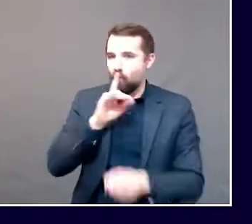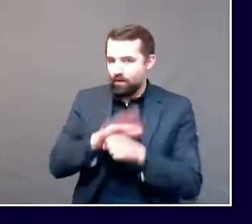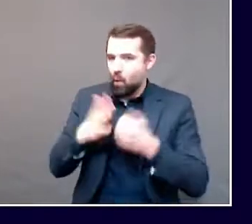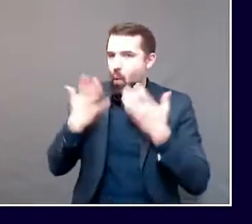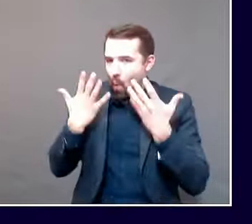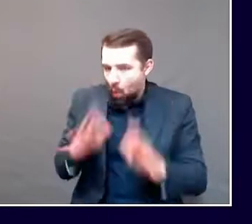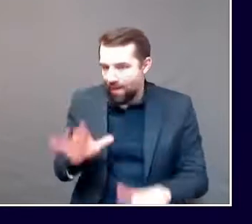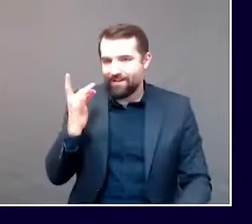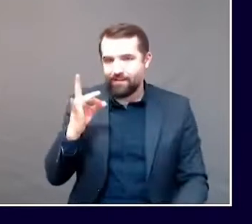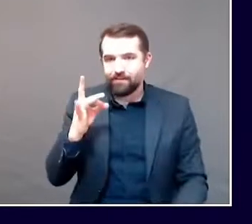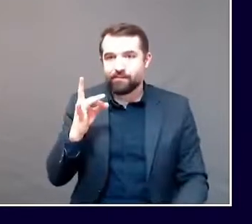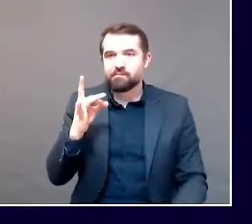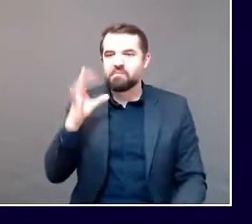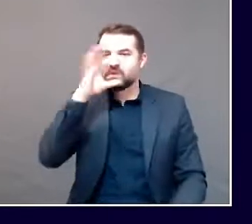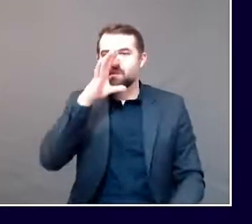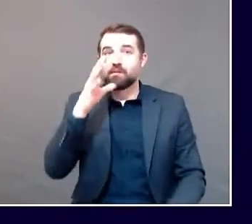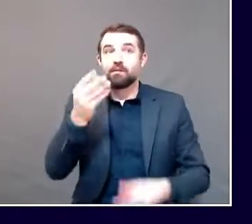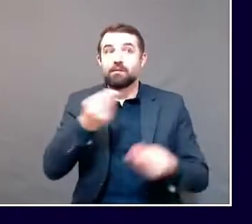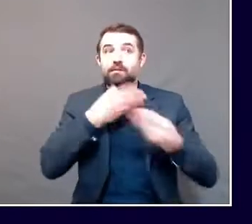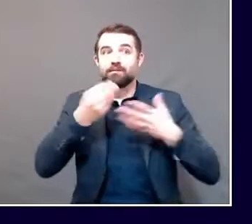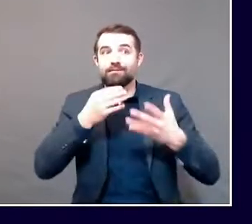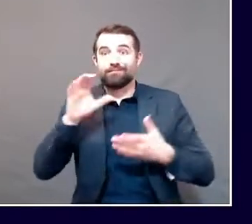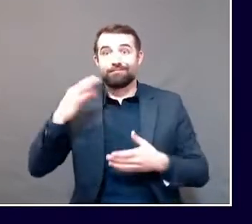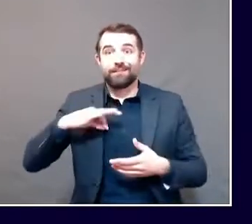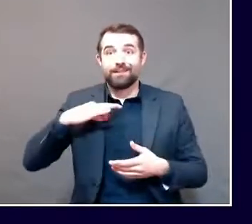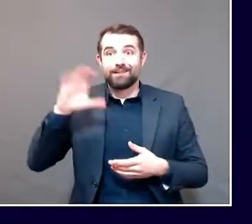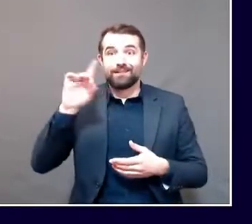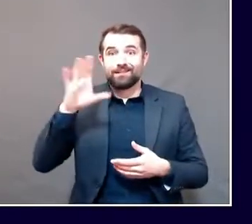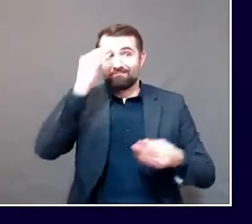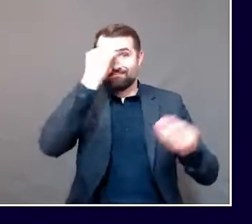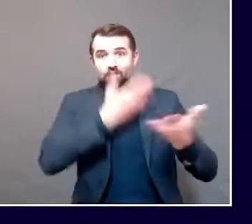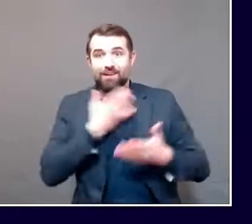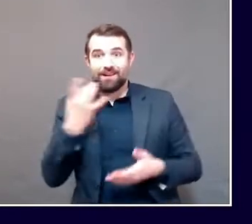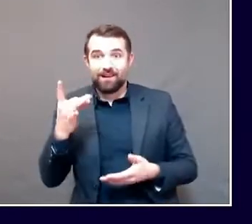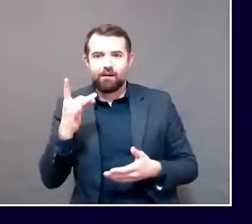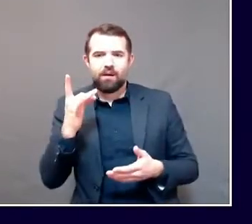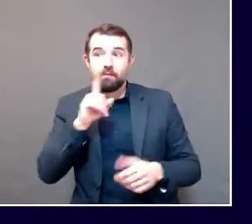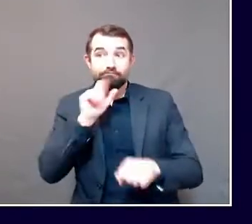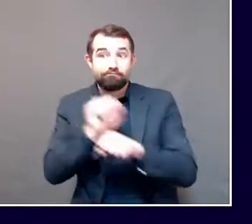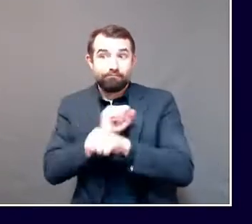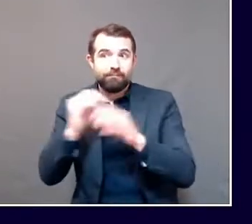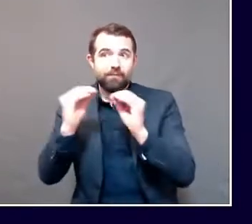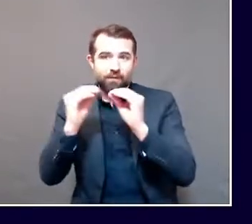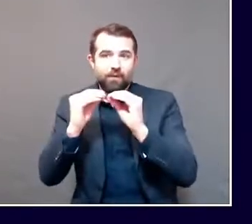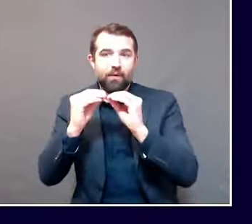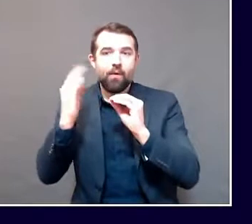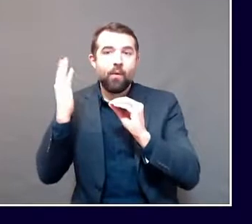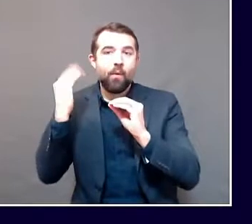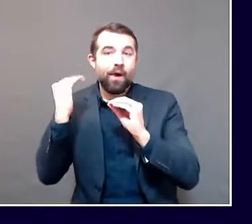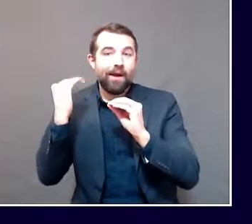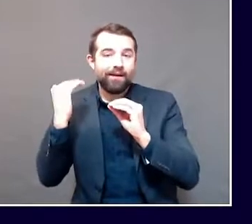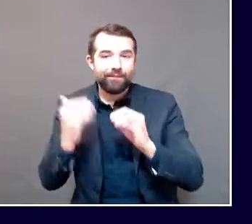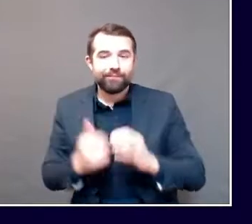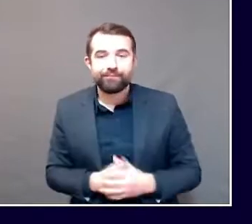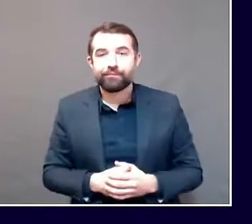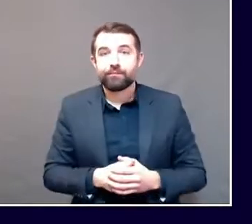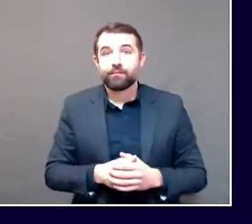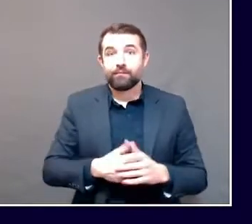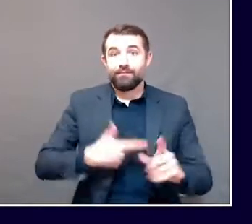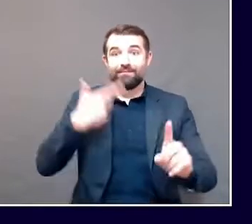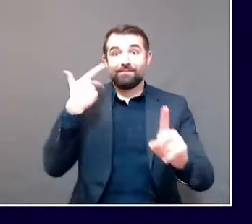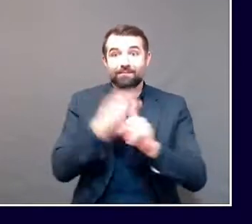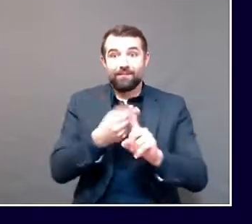reported to Maine CDC. Facilities have at least 24 hours after administration to report those numbers to